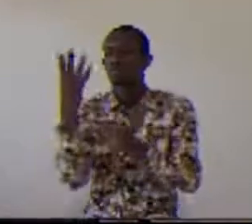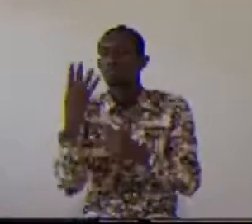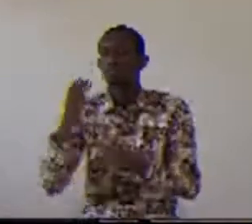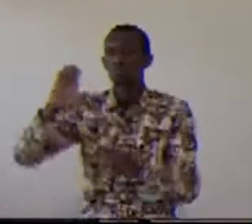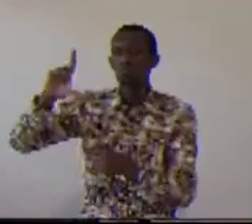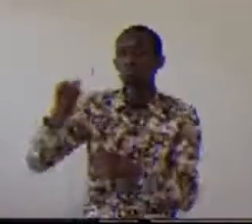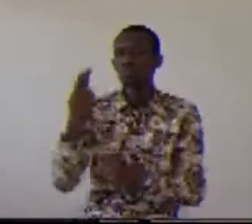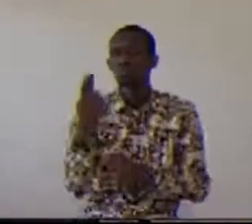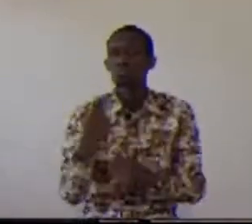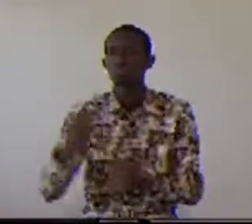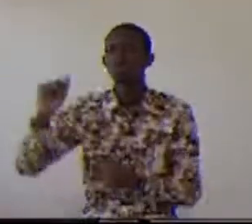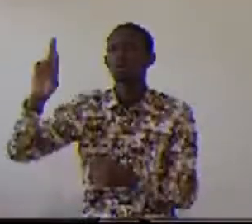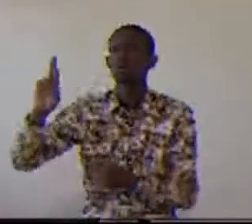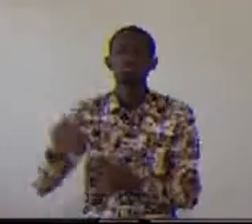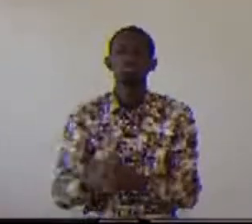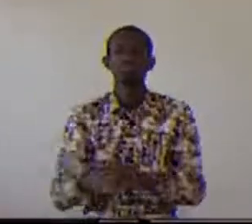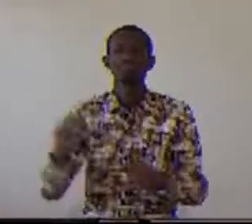the number of